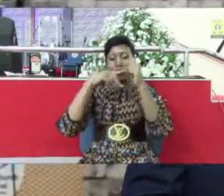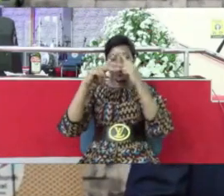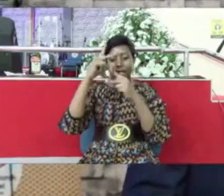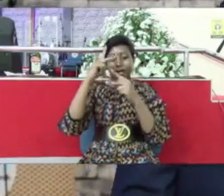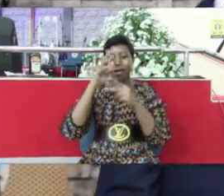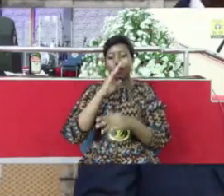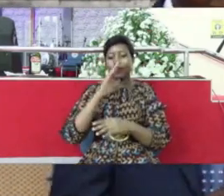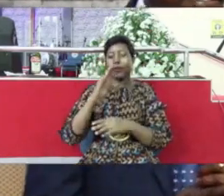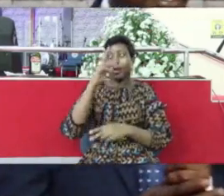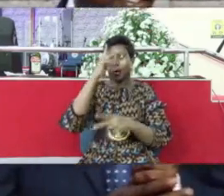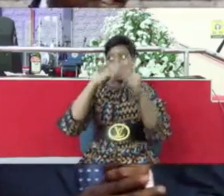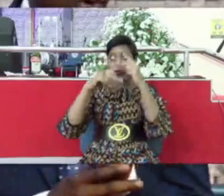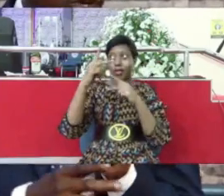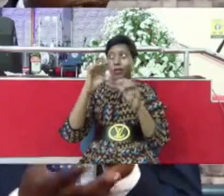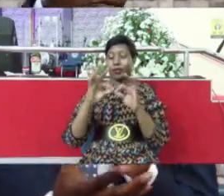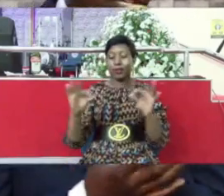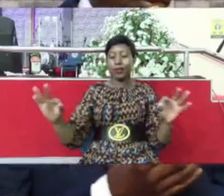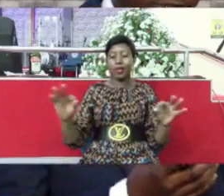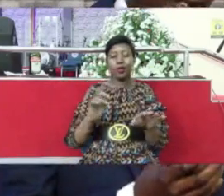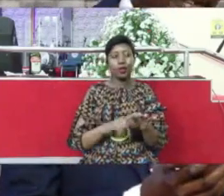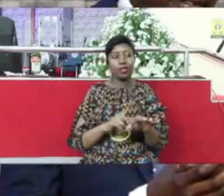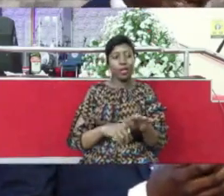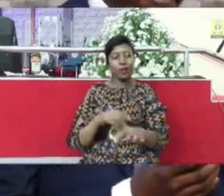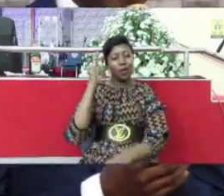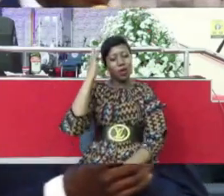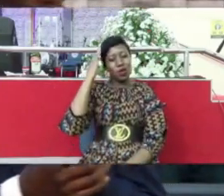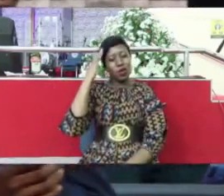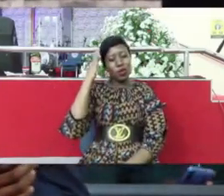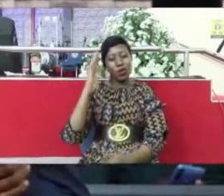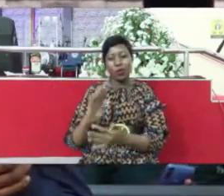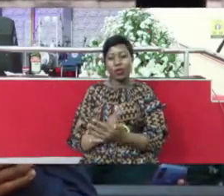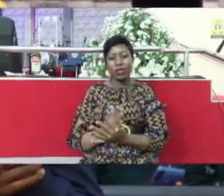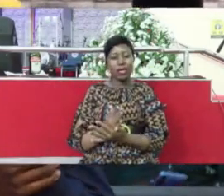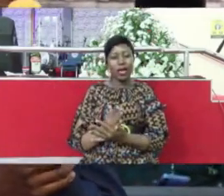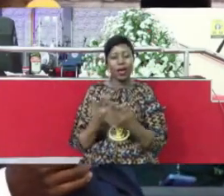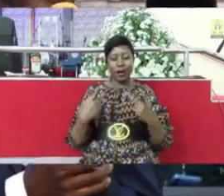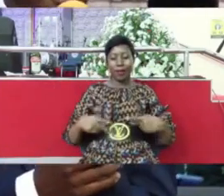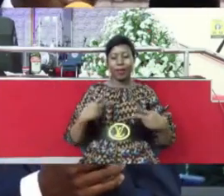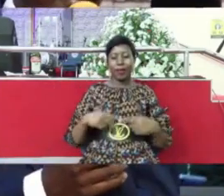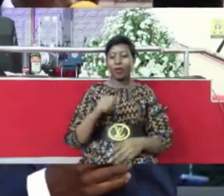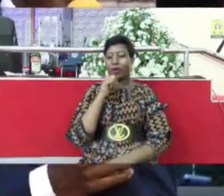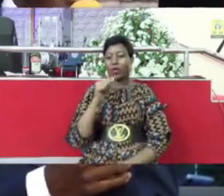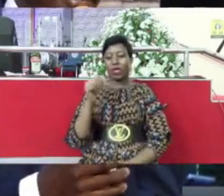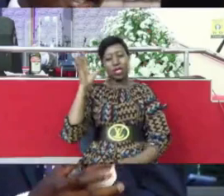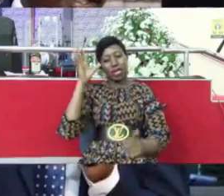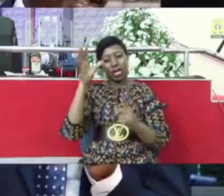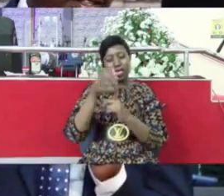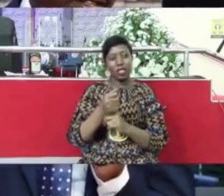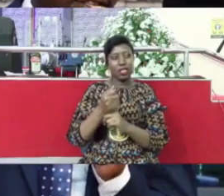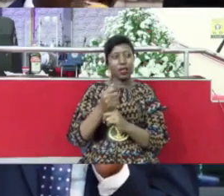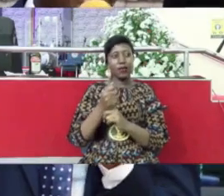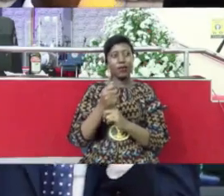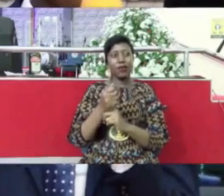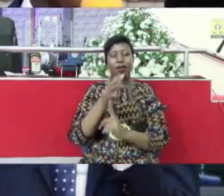And Professor, you know there are some guys. They never got first class honors. Hawakupata ile first class. But they are the wealthiest in this